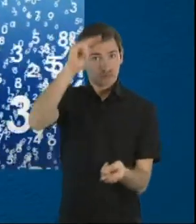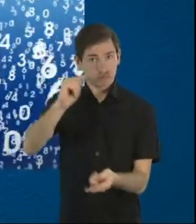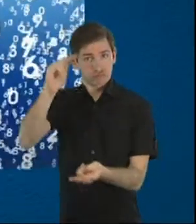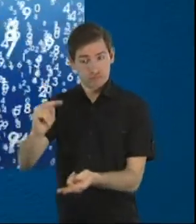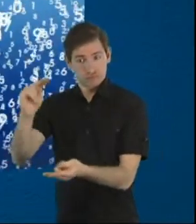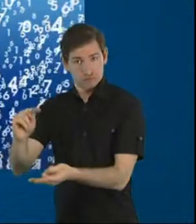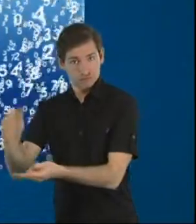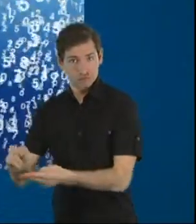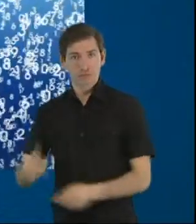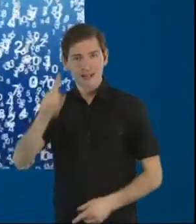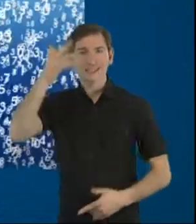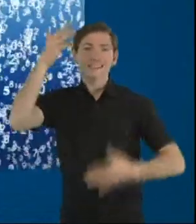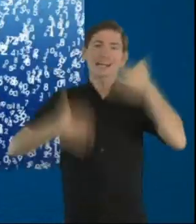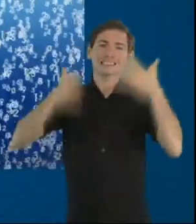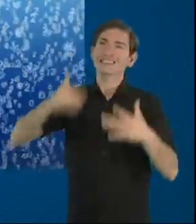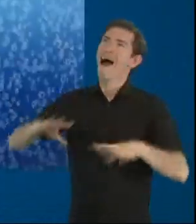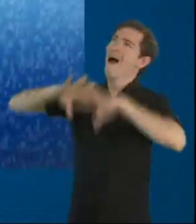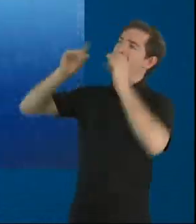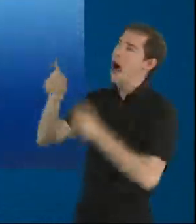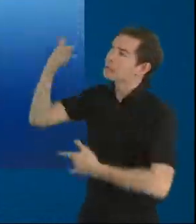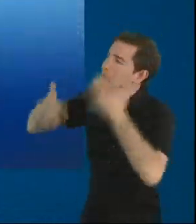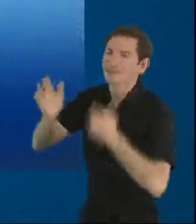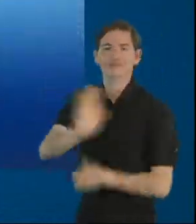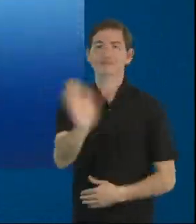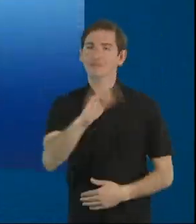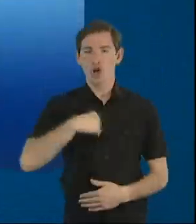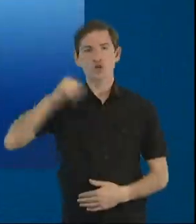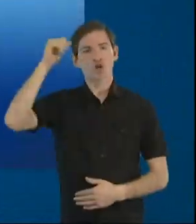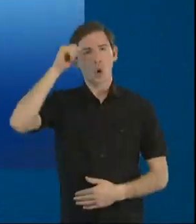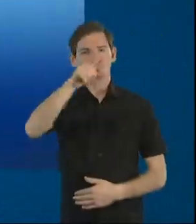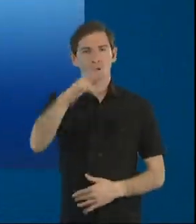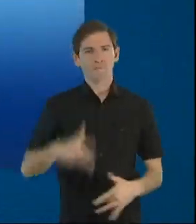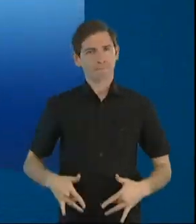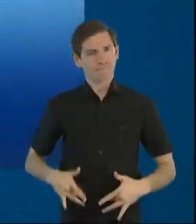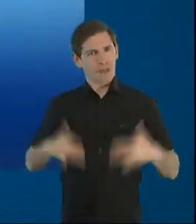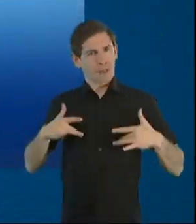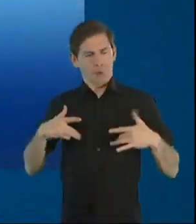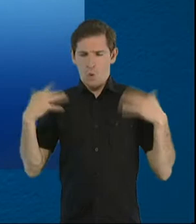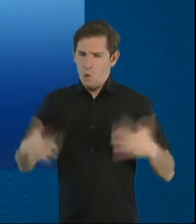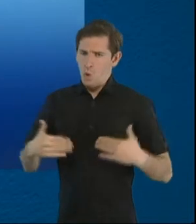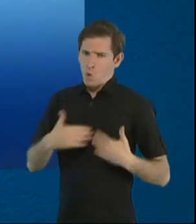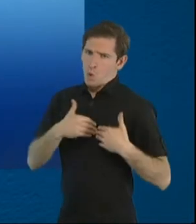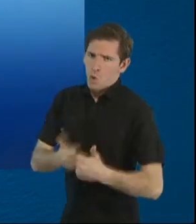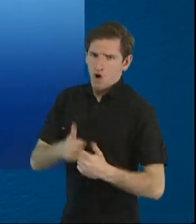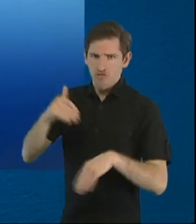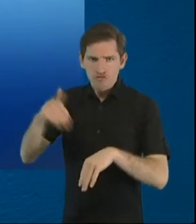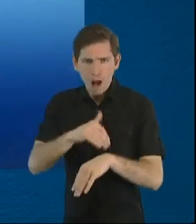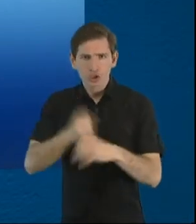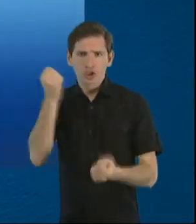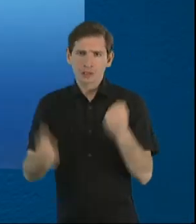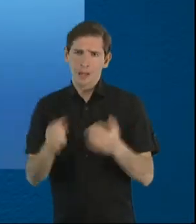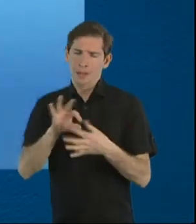But statistics aren't everything. We know that how you feel about crime and justice ultimately comes down to your own personal